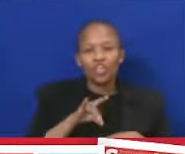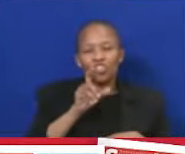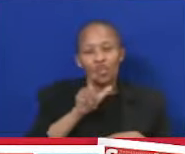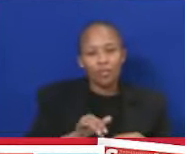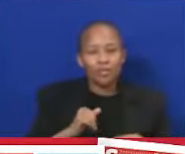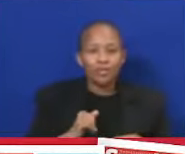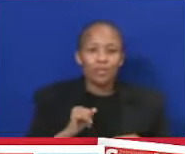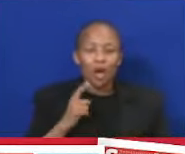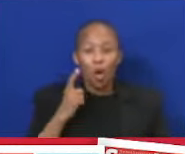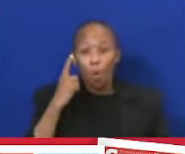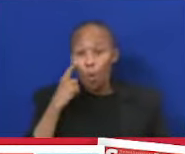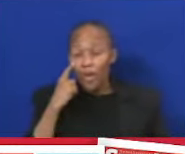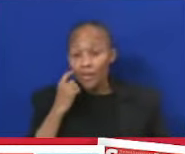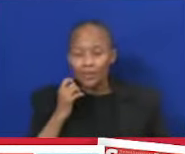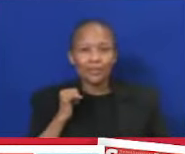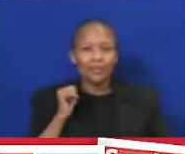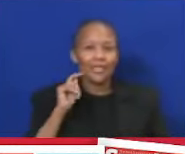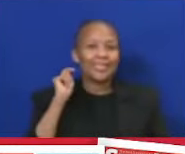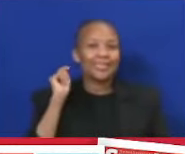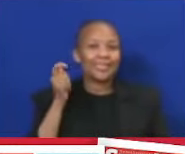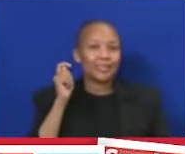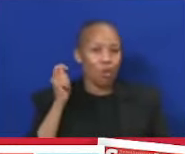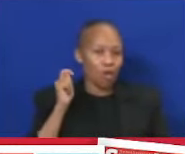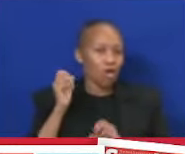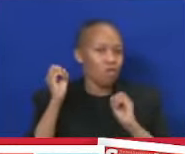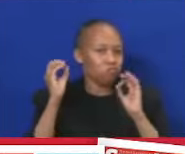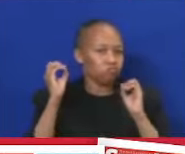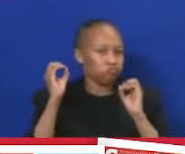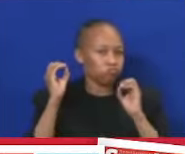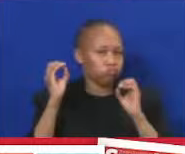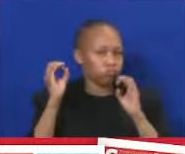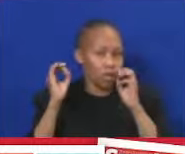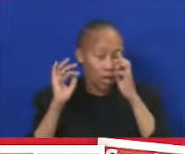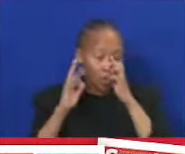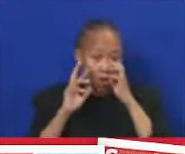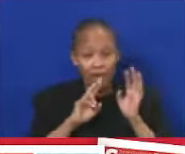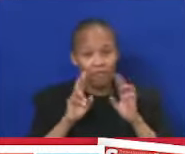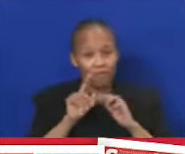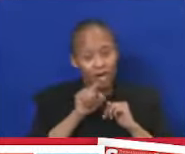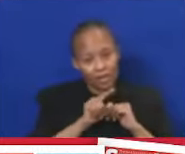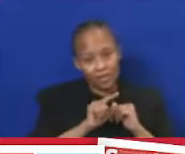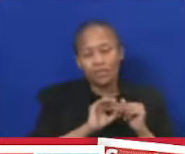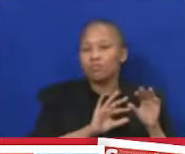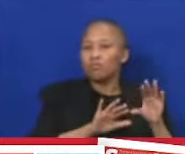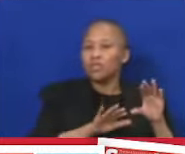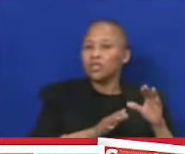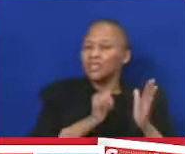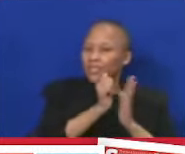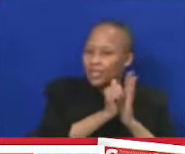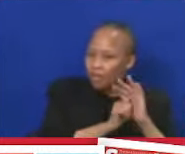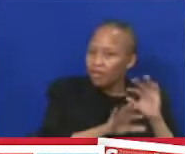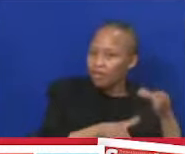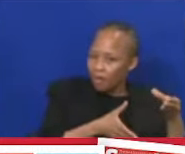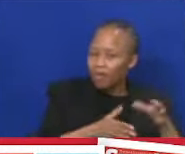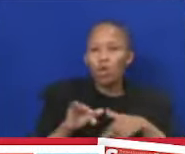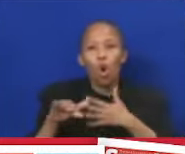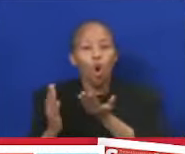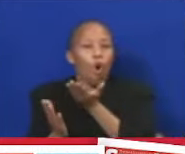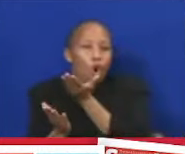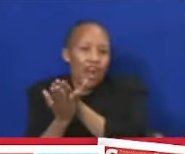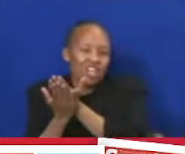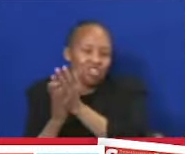I will casually refer to it as the witness statement bundle or the annexure bundle, if that is less complicated. Thank you. Can